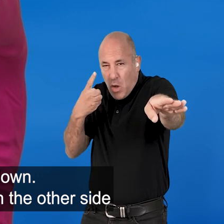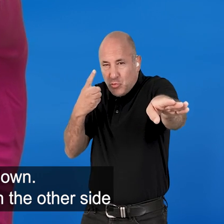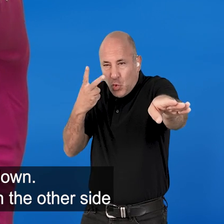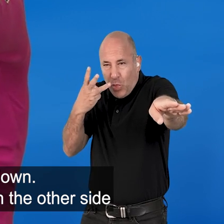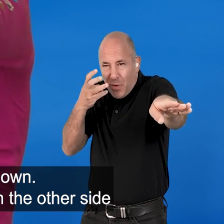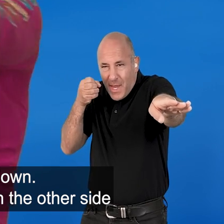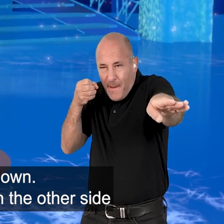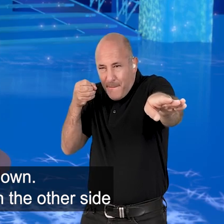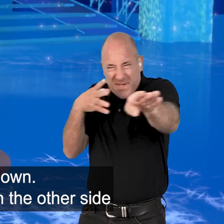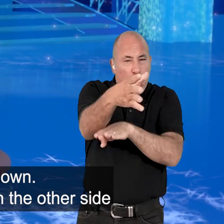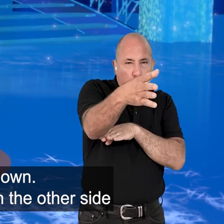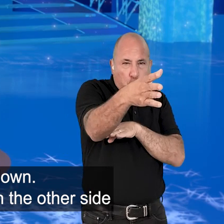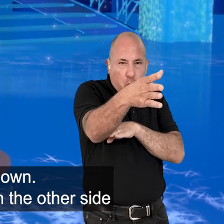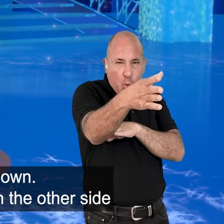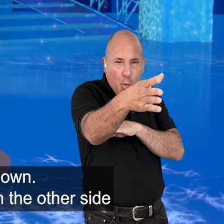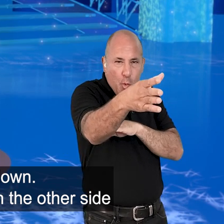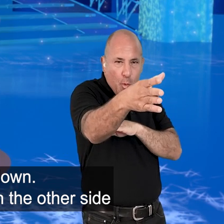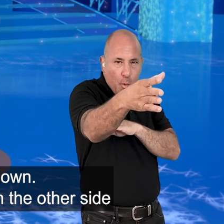2, 3,